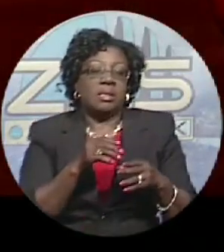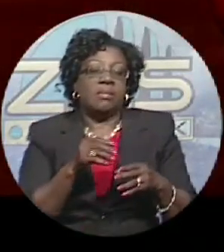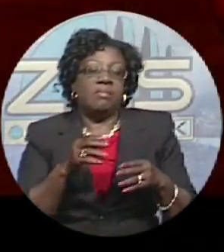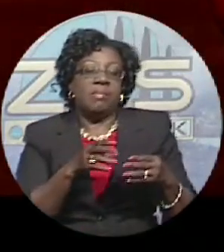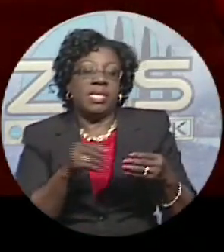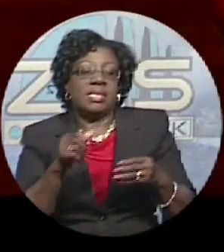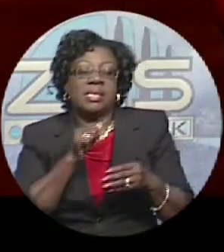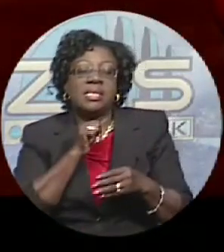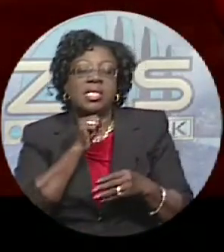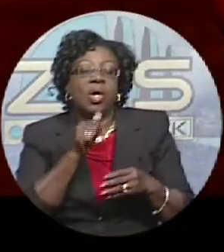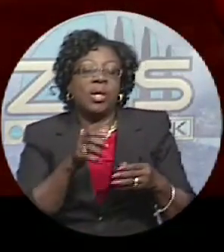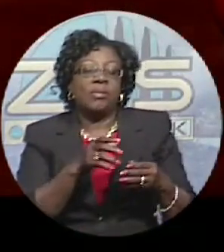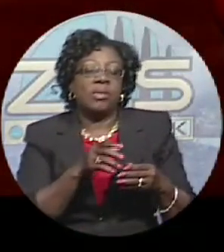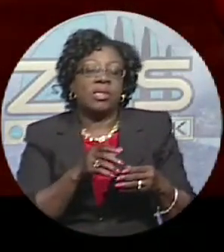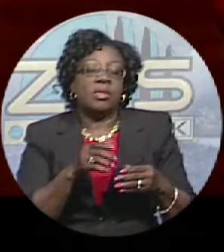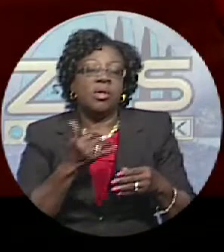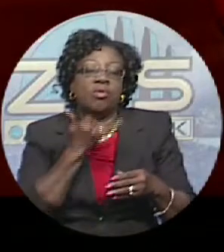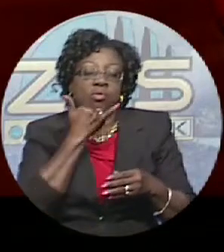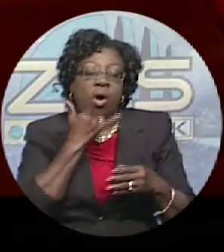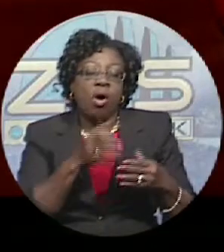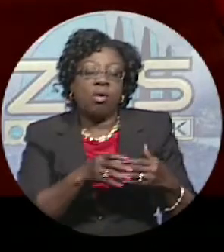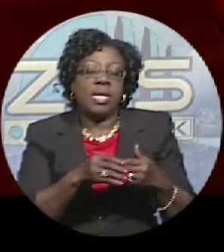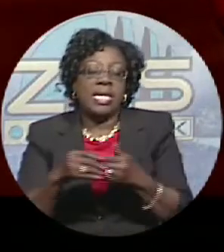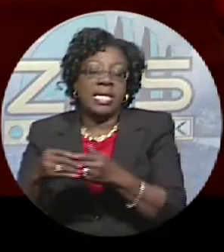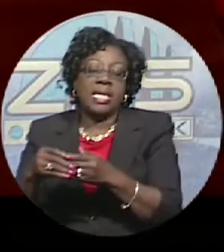President, what is the point of order?